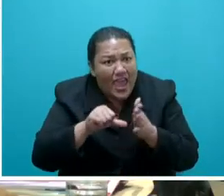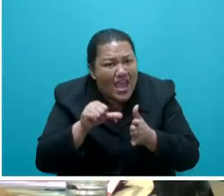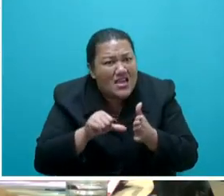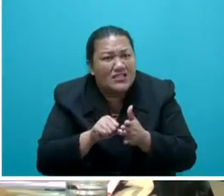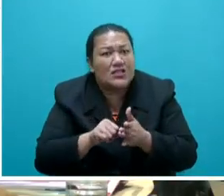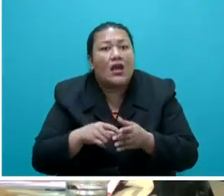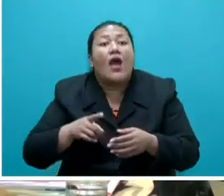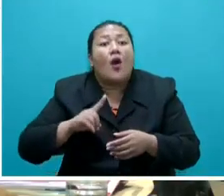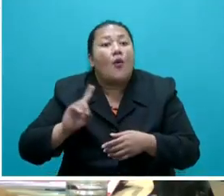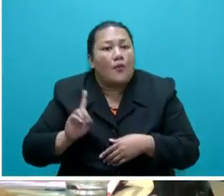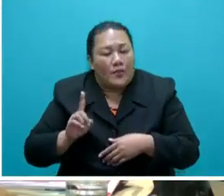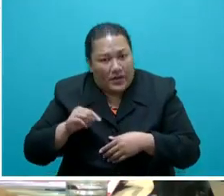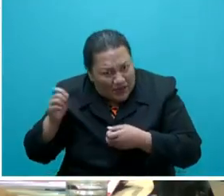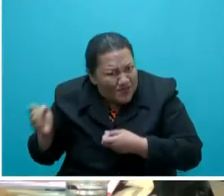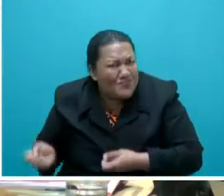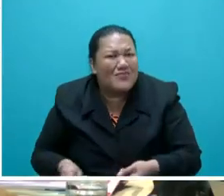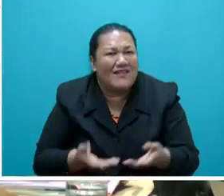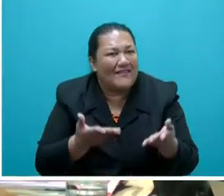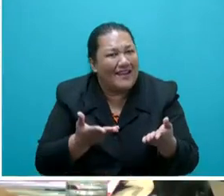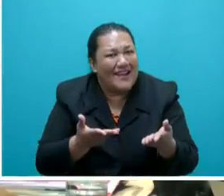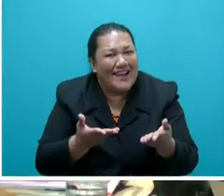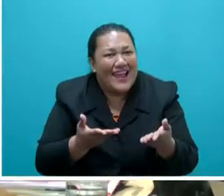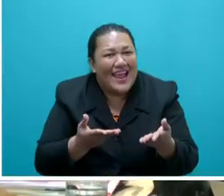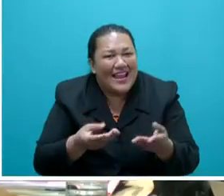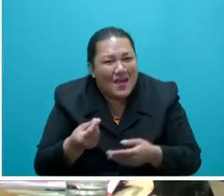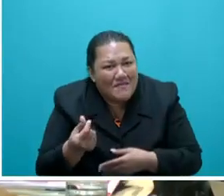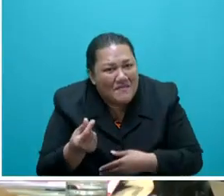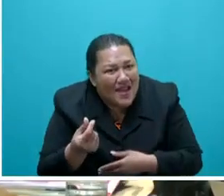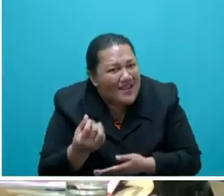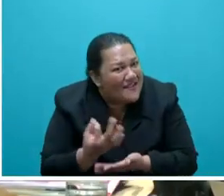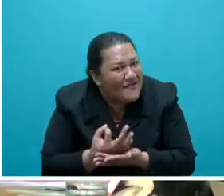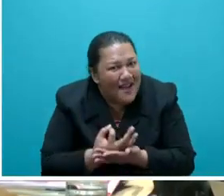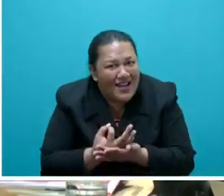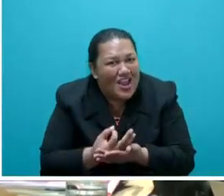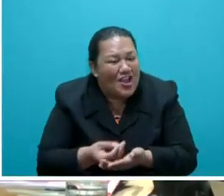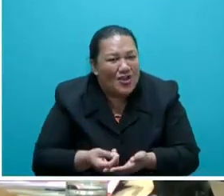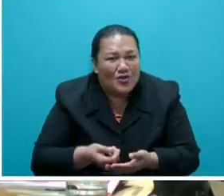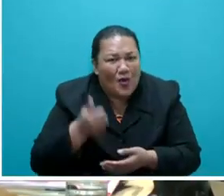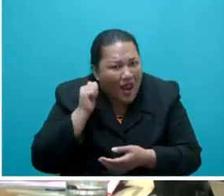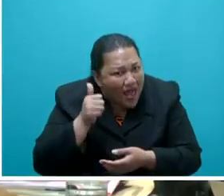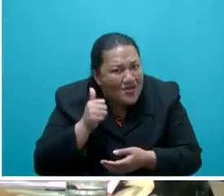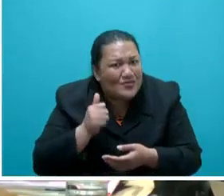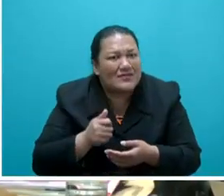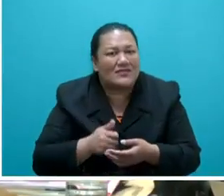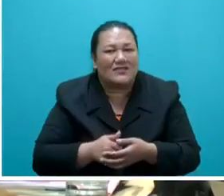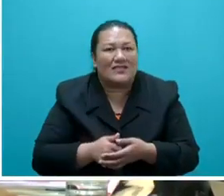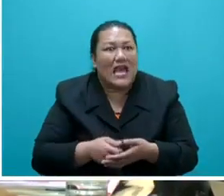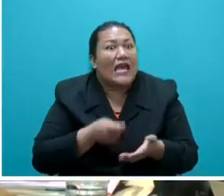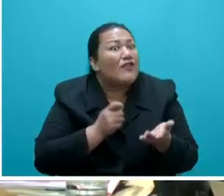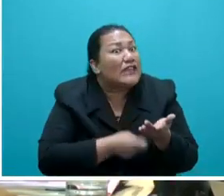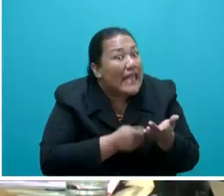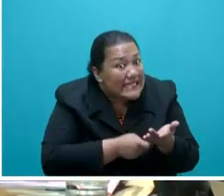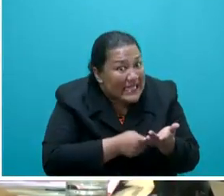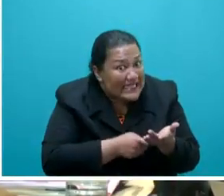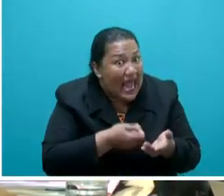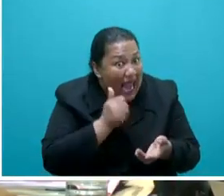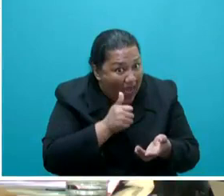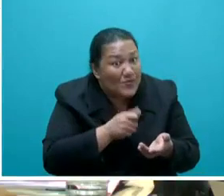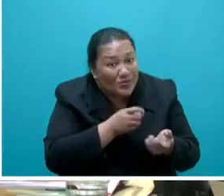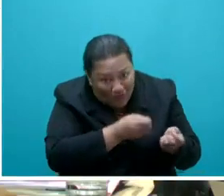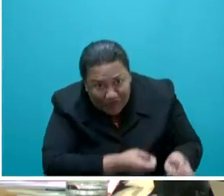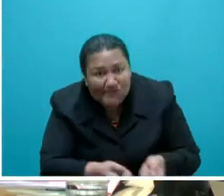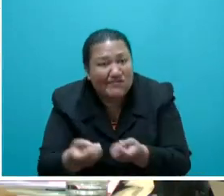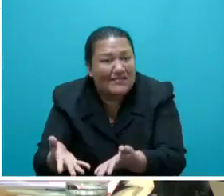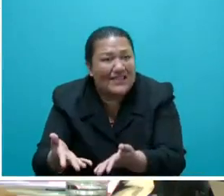do not have any other form of superannuation. Care protection allowance for those single-parented children of school-going